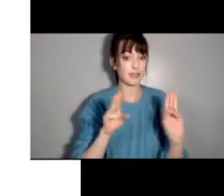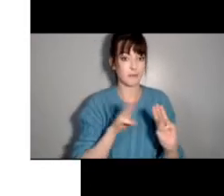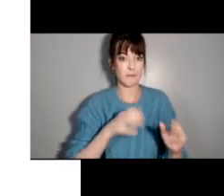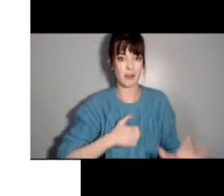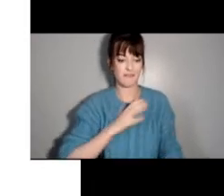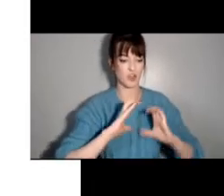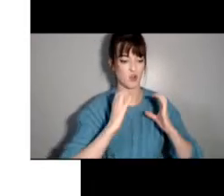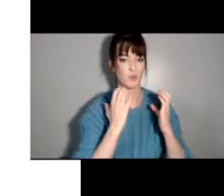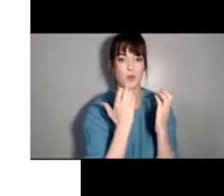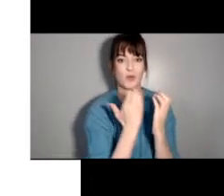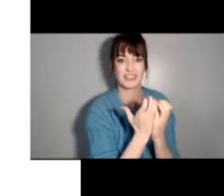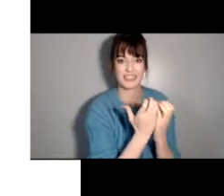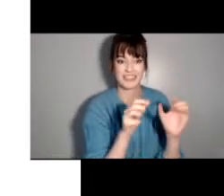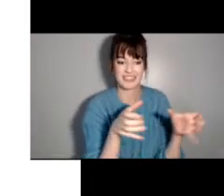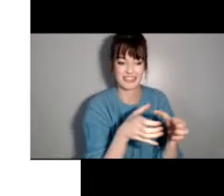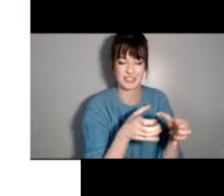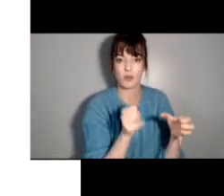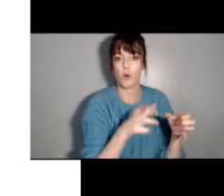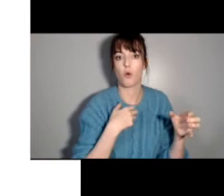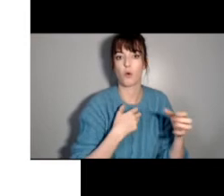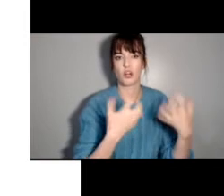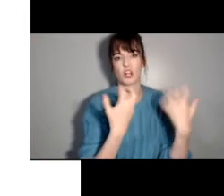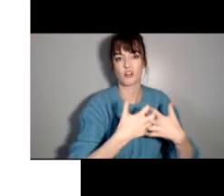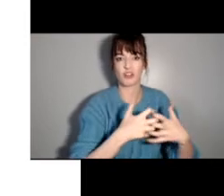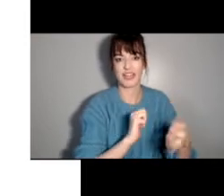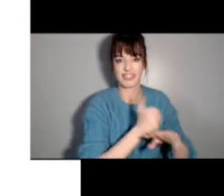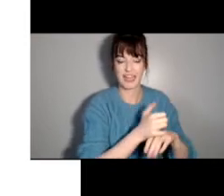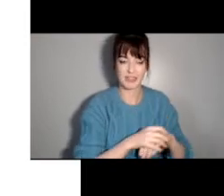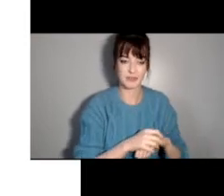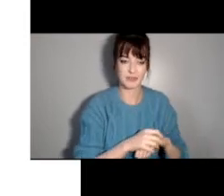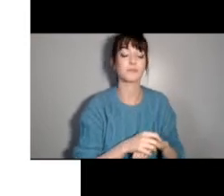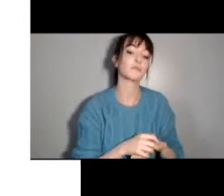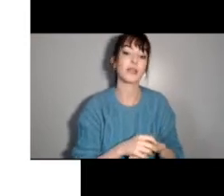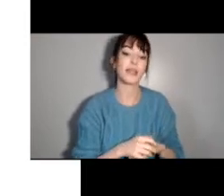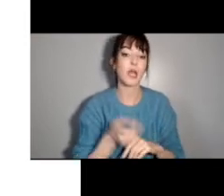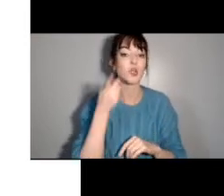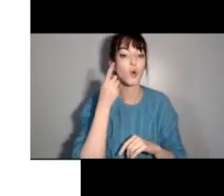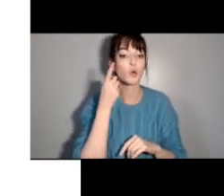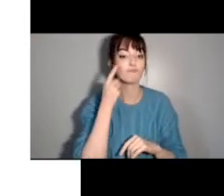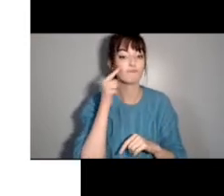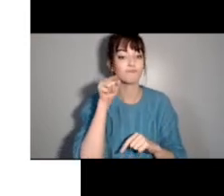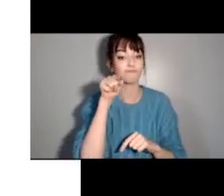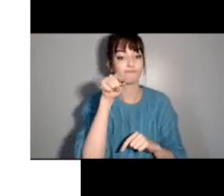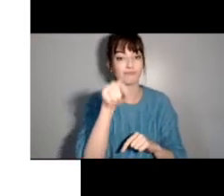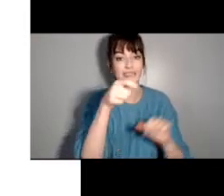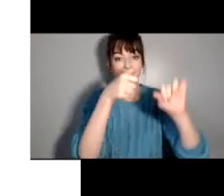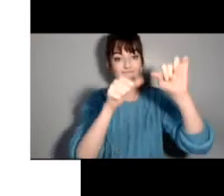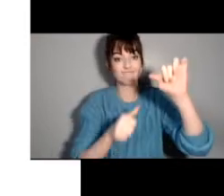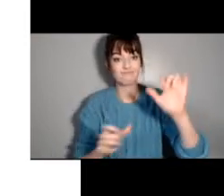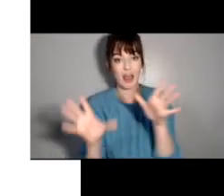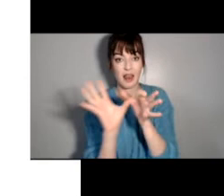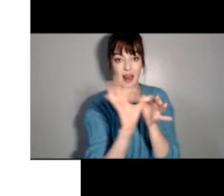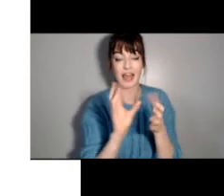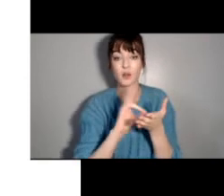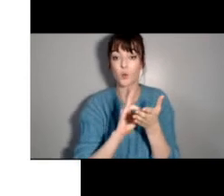residences and congregated settings. So looking at the factors correlated to the quality of